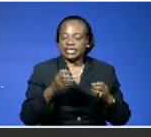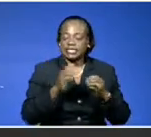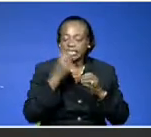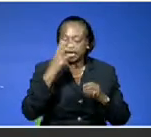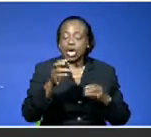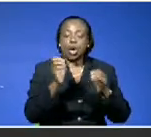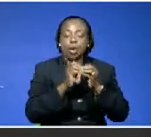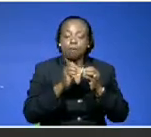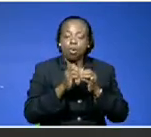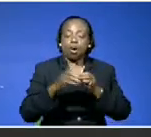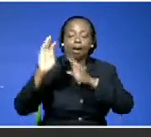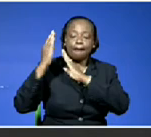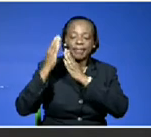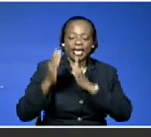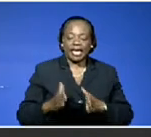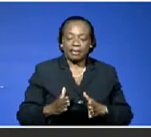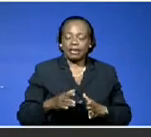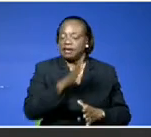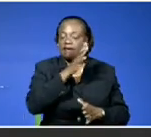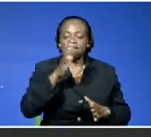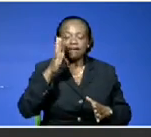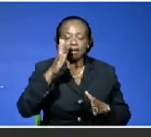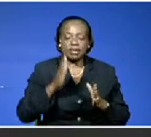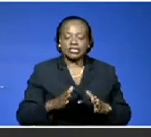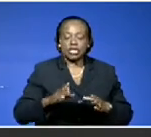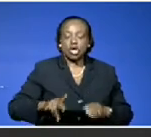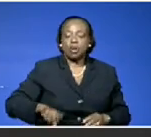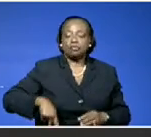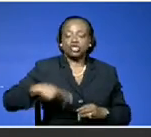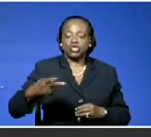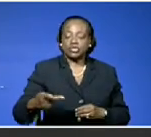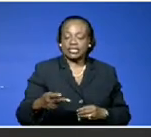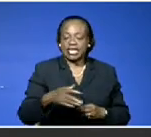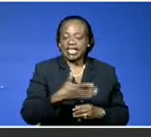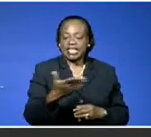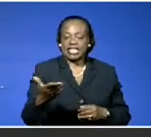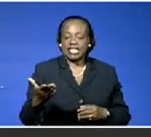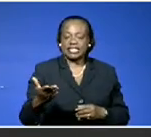vegetables year-round for the country. Reporting for ZNS Network News, I'm Italia Hall.